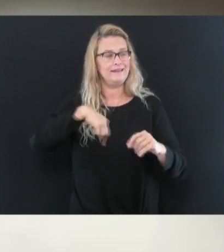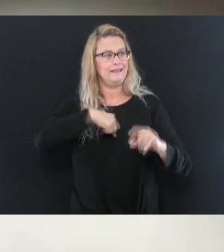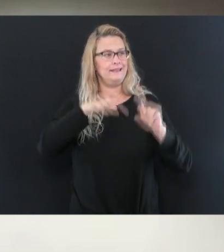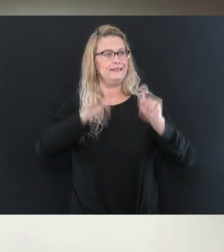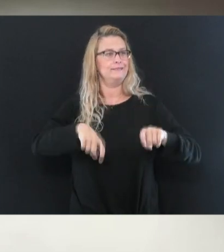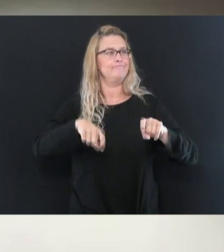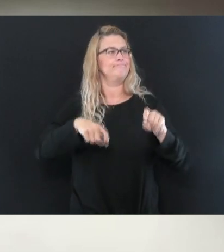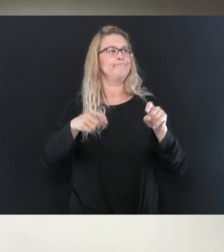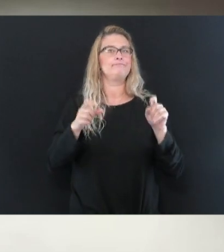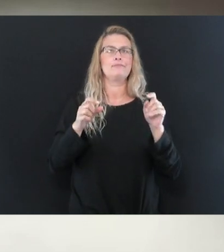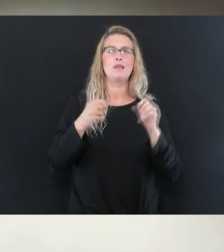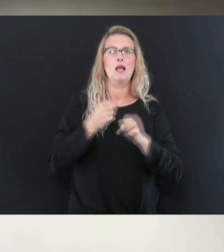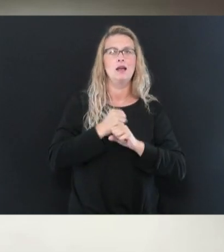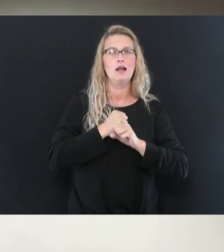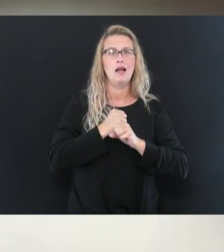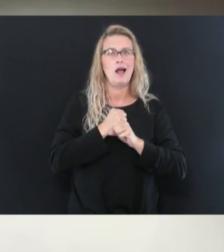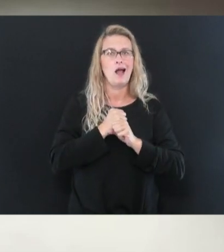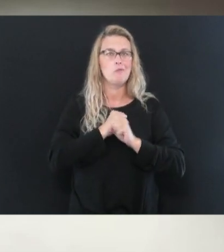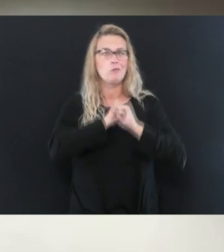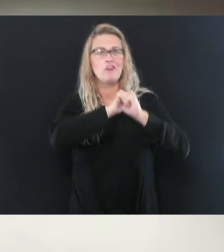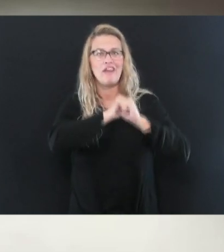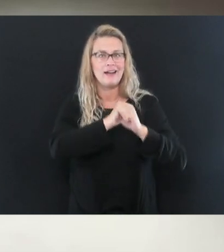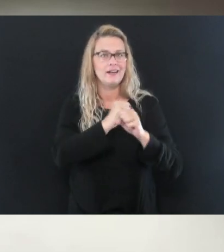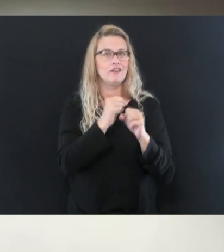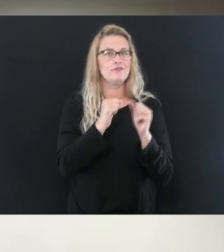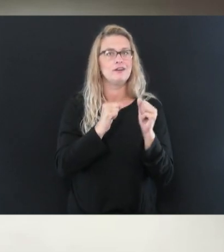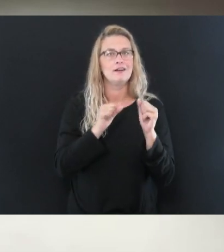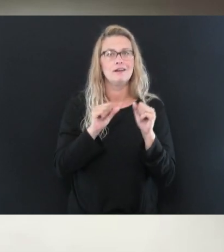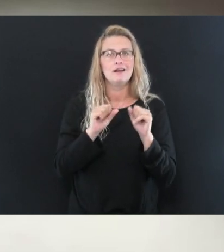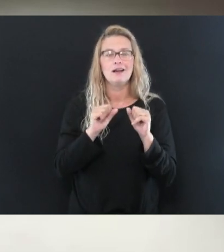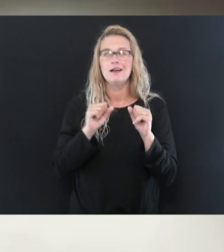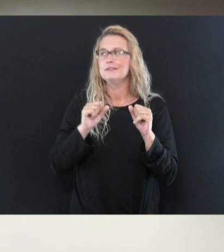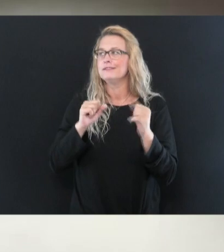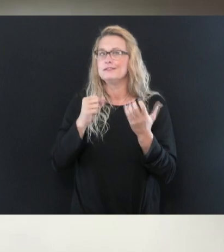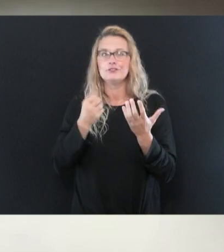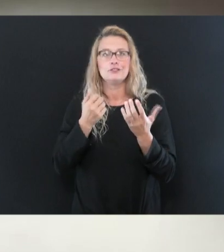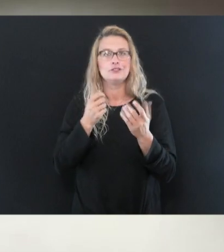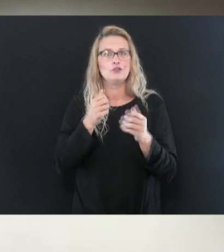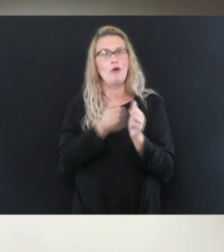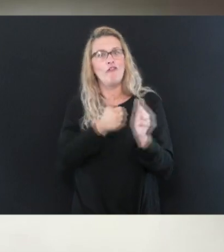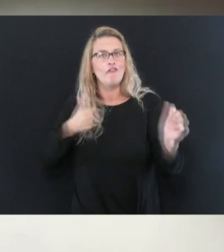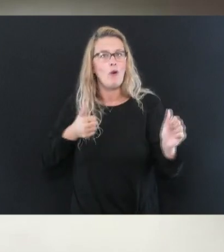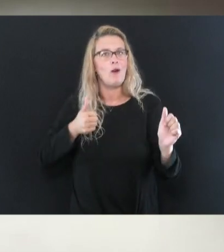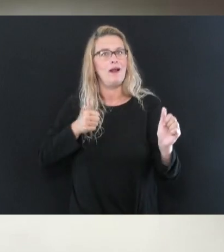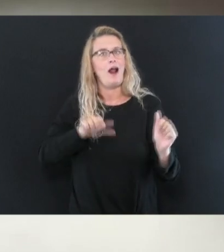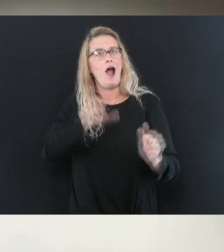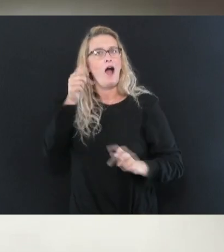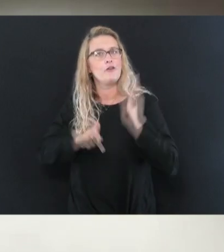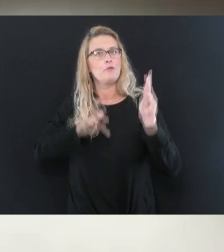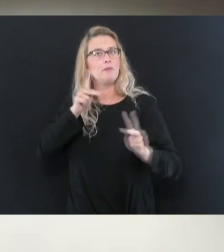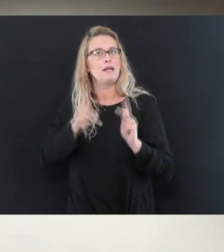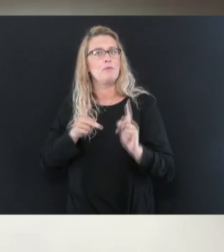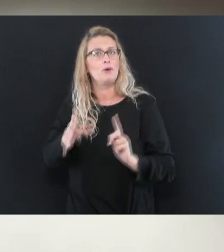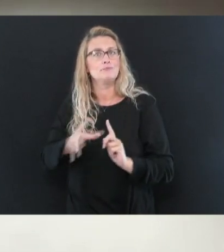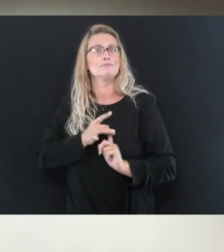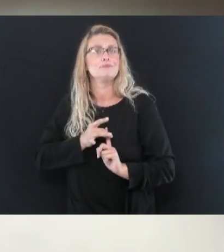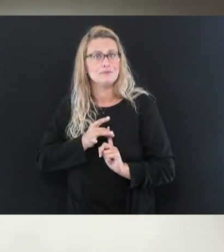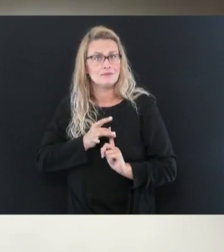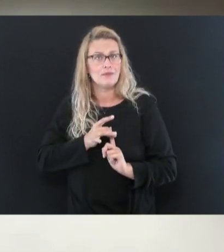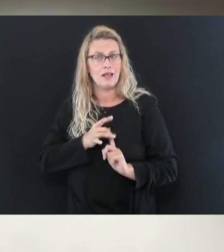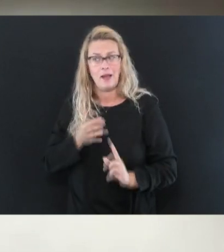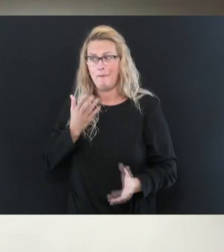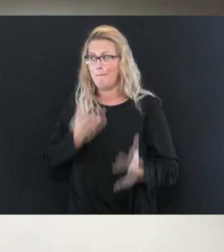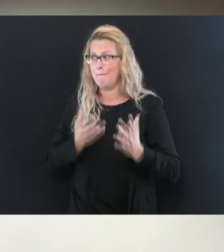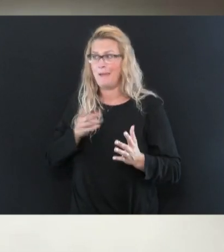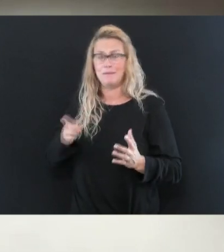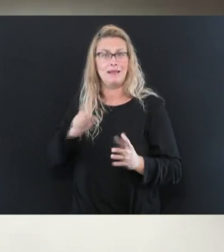and the preventive measures to keep others from getting COVID-19 whose bodies may not respond to the